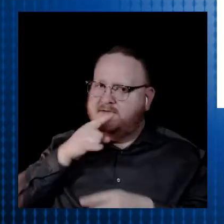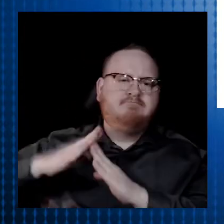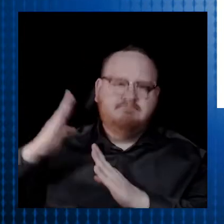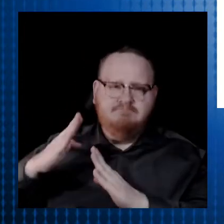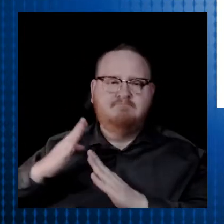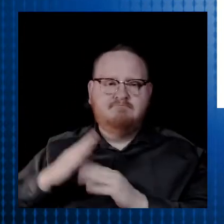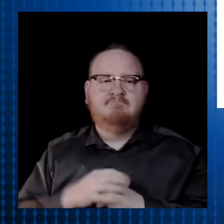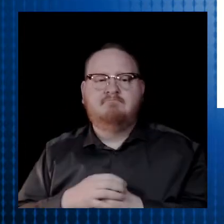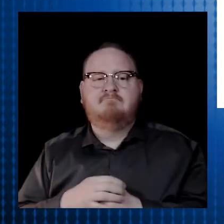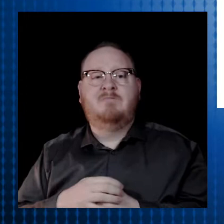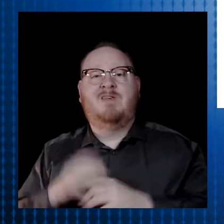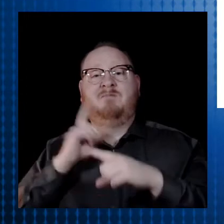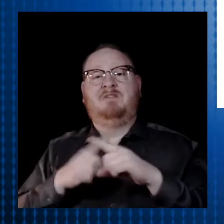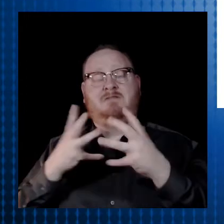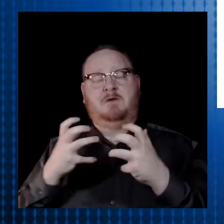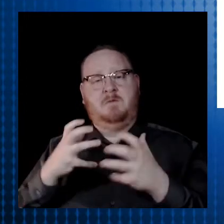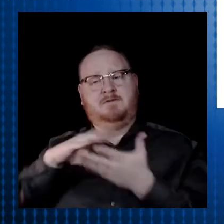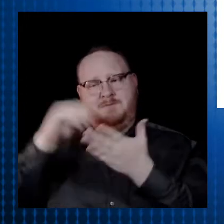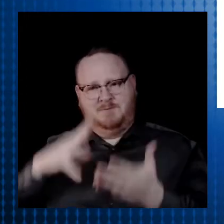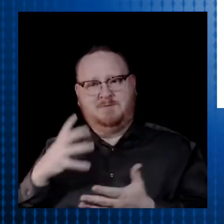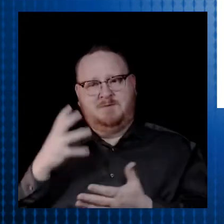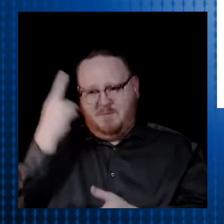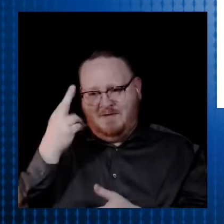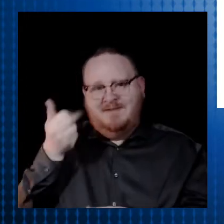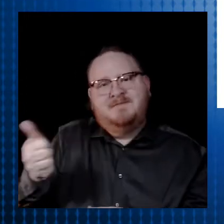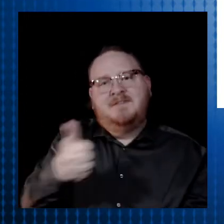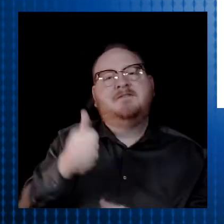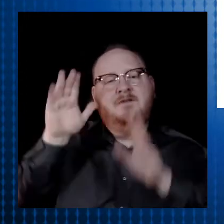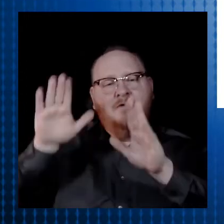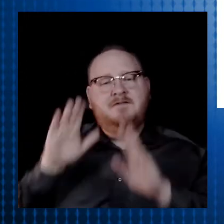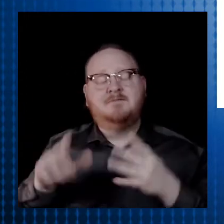to realize it. The third person is Gina Morris Sisilo.